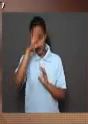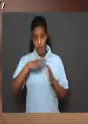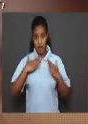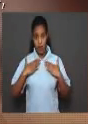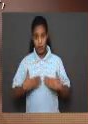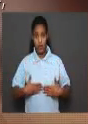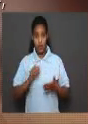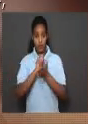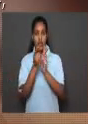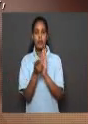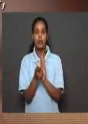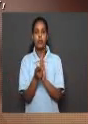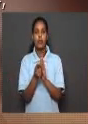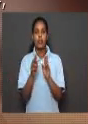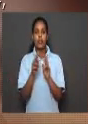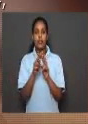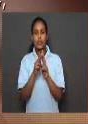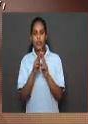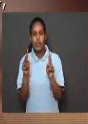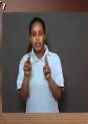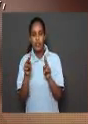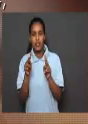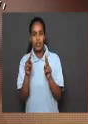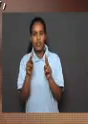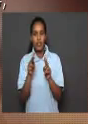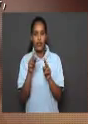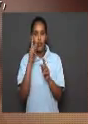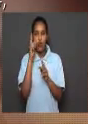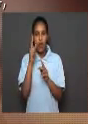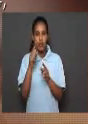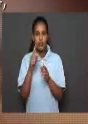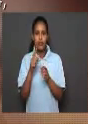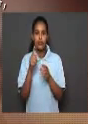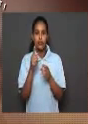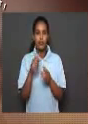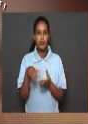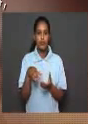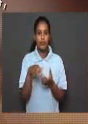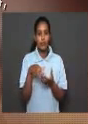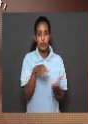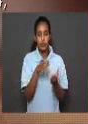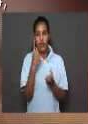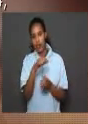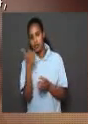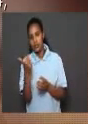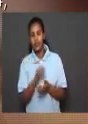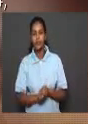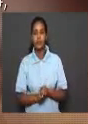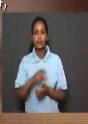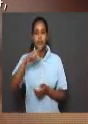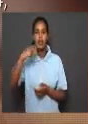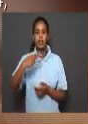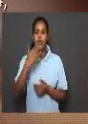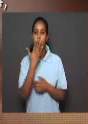for example, varies greatly from one fluid to another. The pH